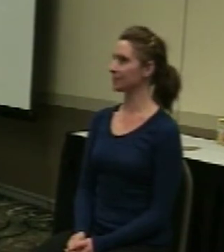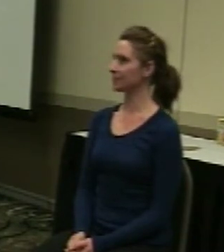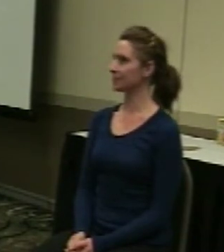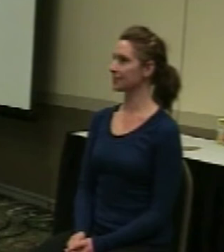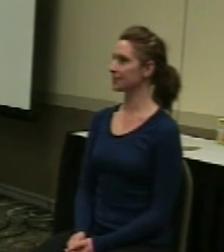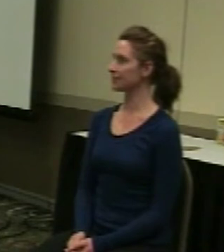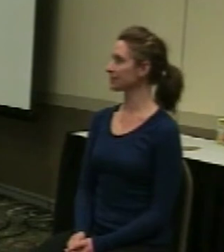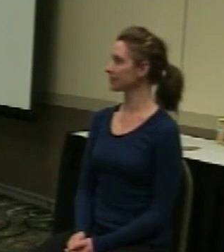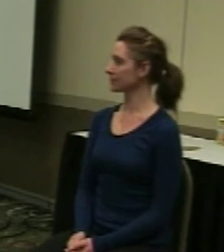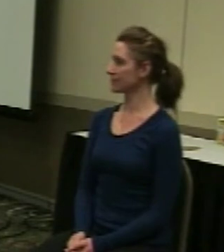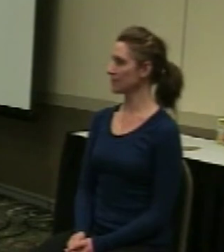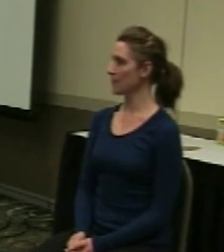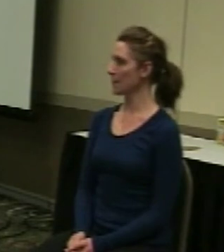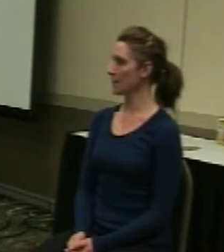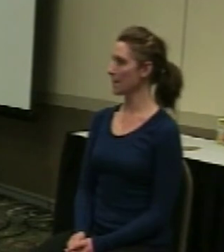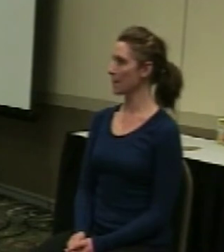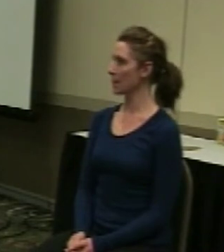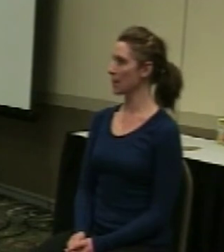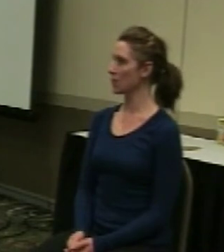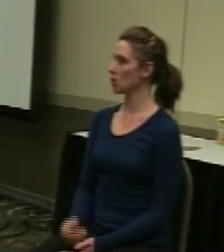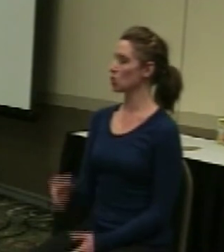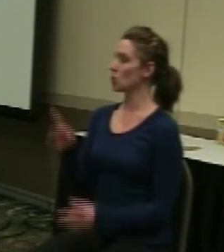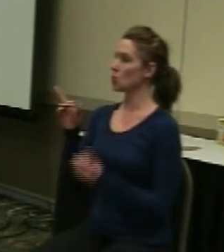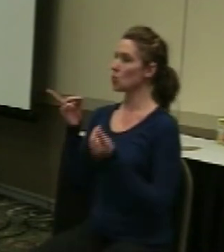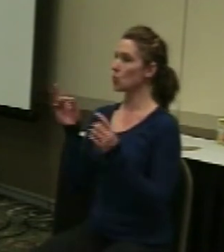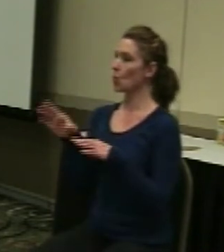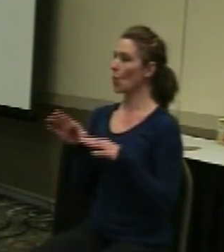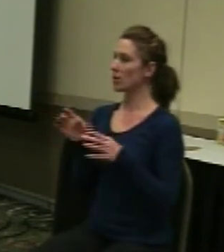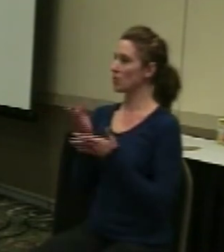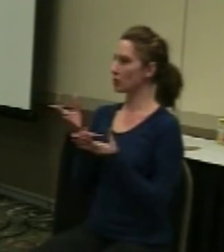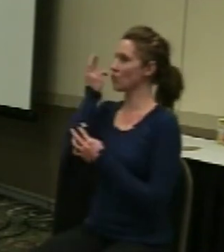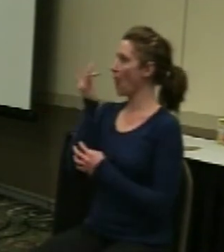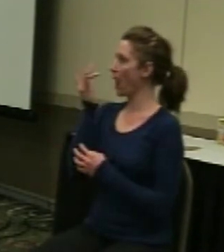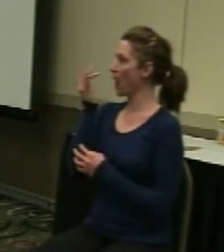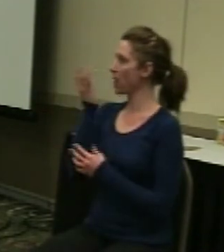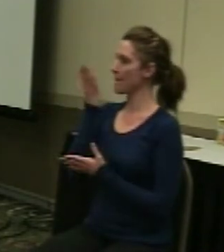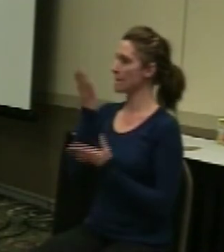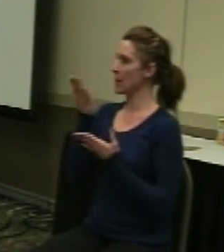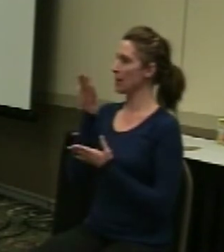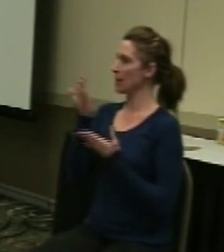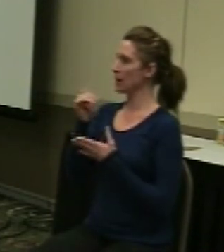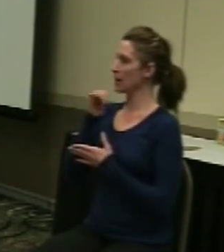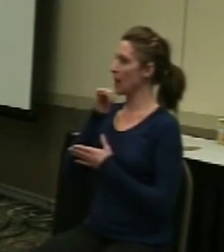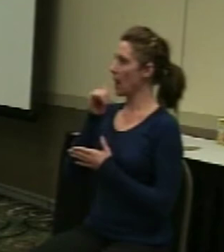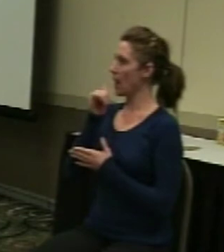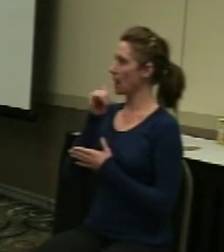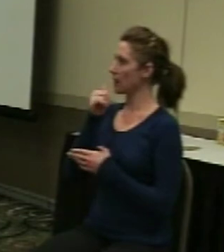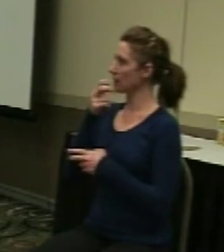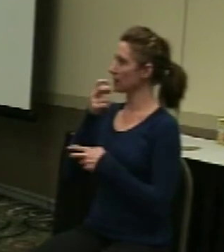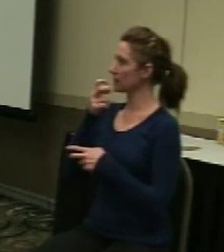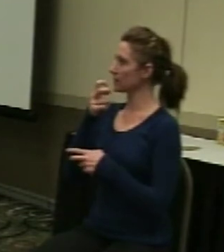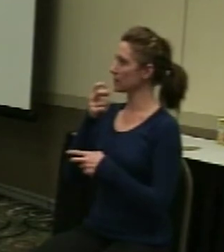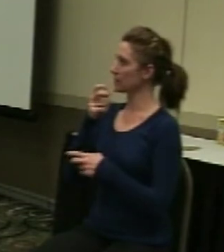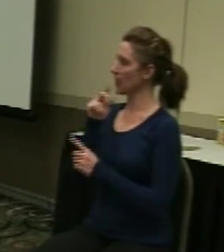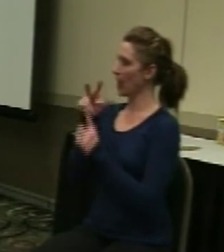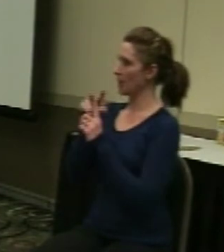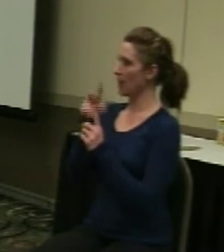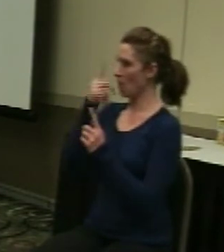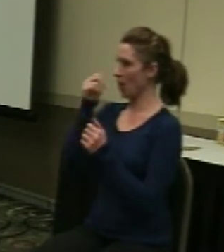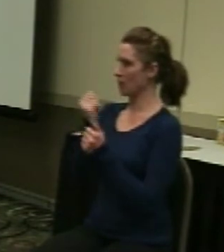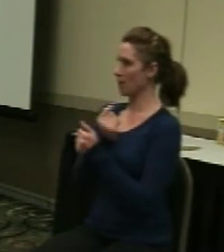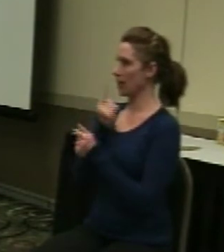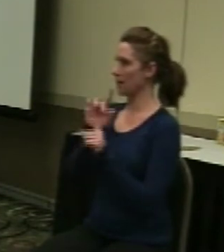All right. We do the things we do for the reasons that we do them, that perhaps they're not quite understandable to